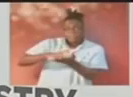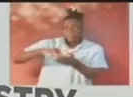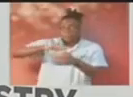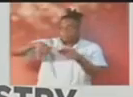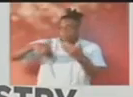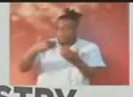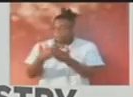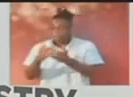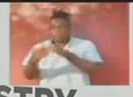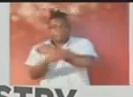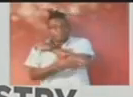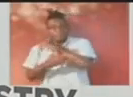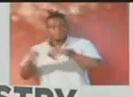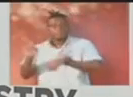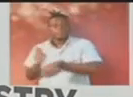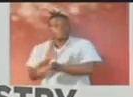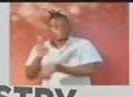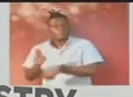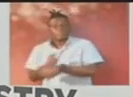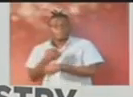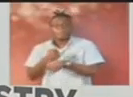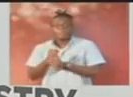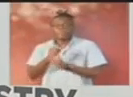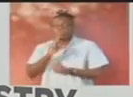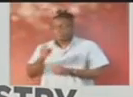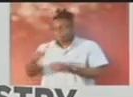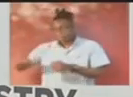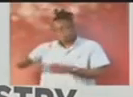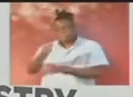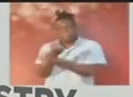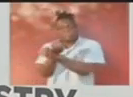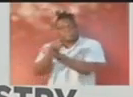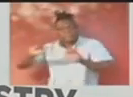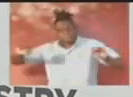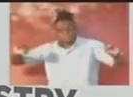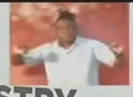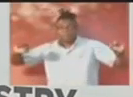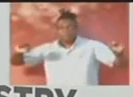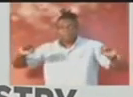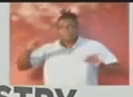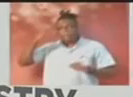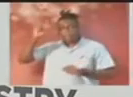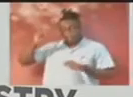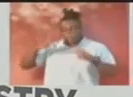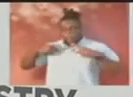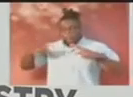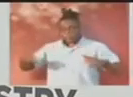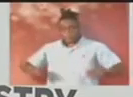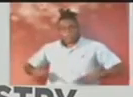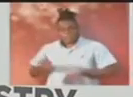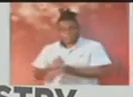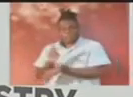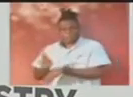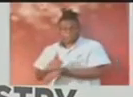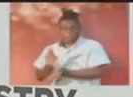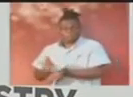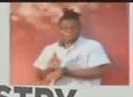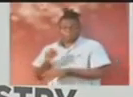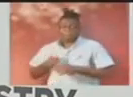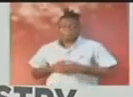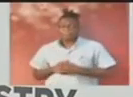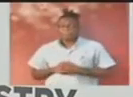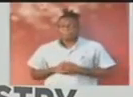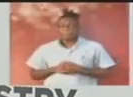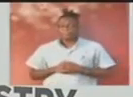who are reviewing the eligibility for vaccines. And this is indicated in